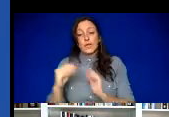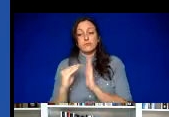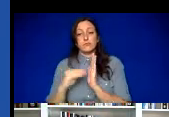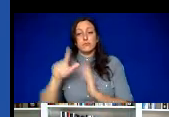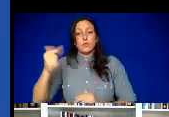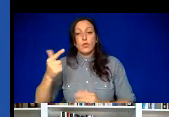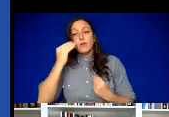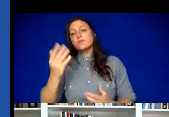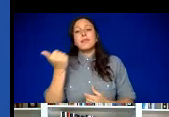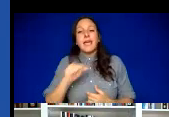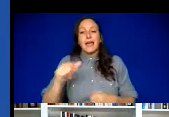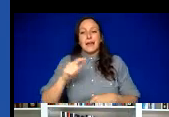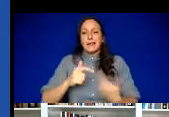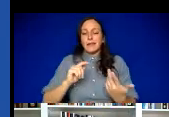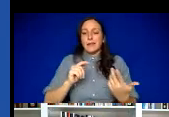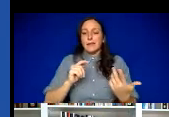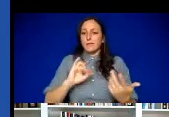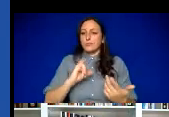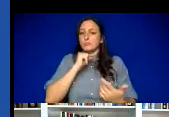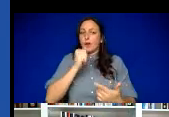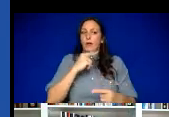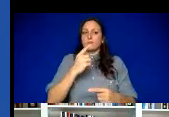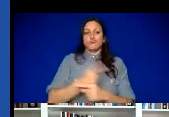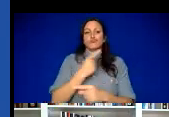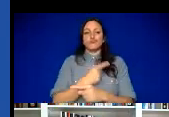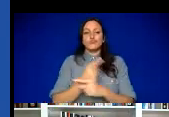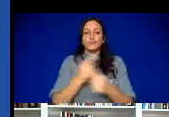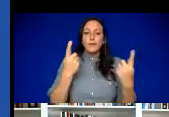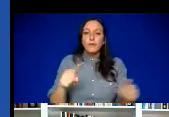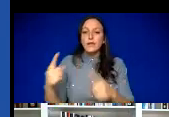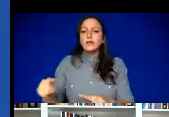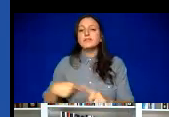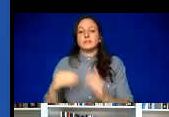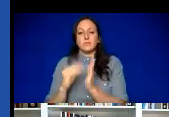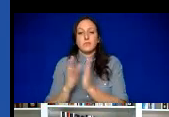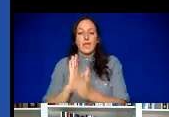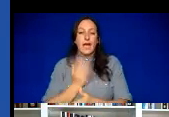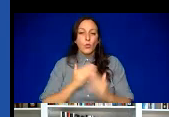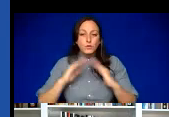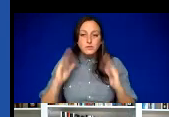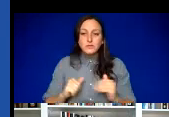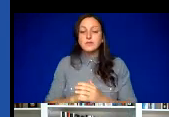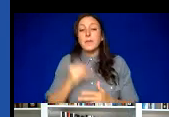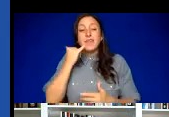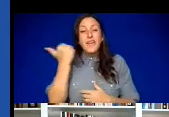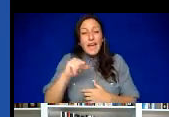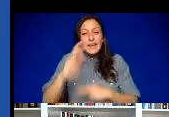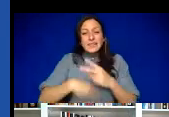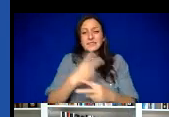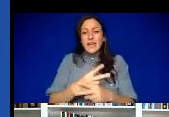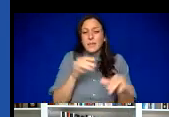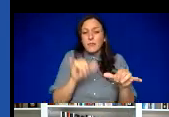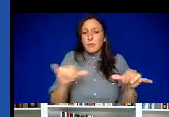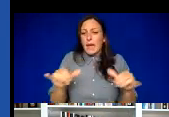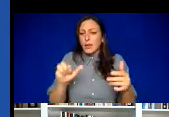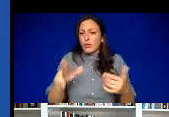Any adverse events go into the VAERS system. It also goes into CIS. If we see any type of pattern with any provider, we